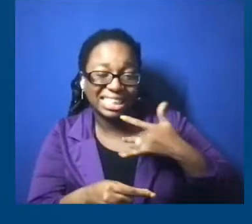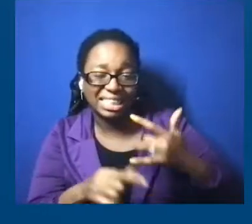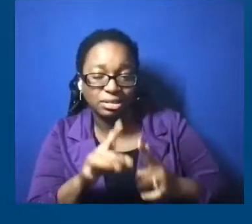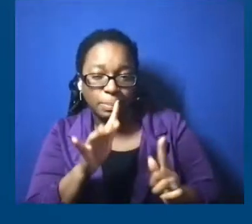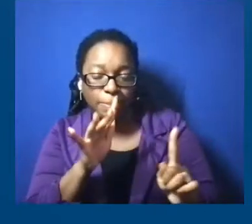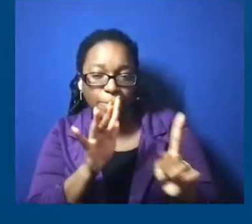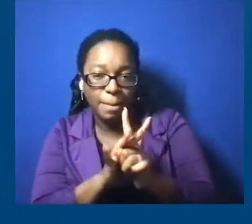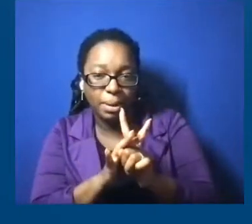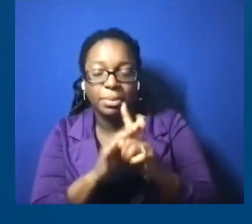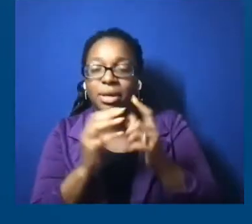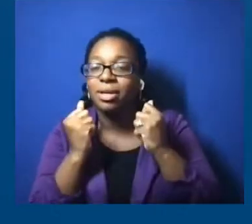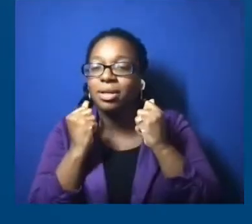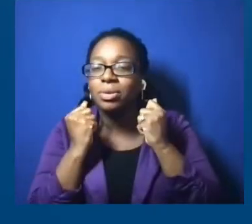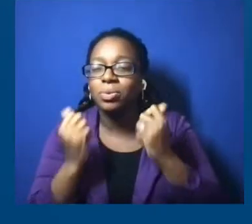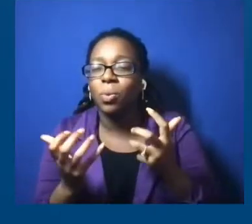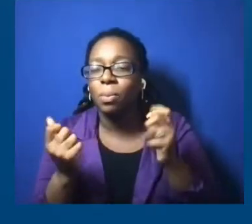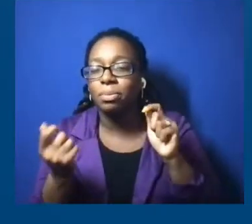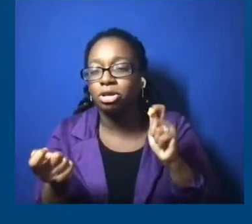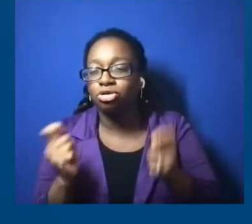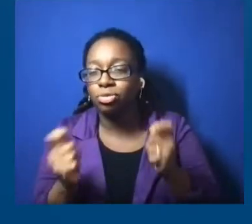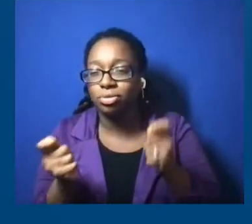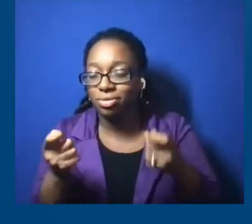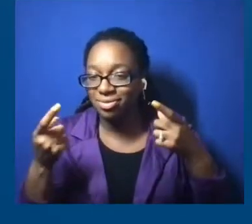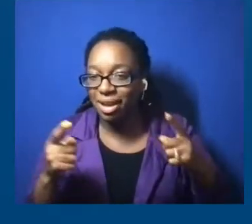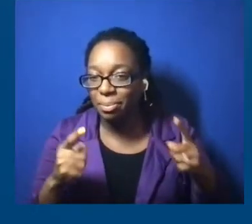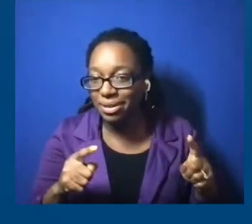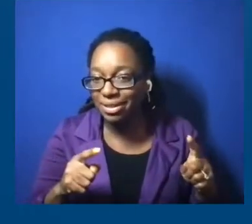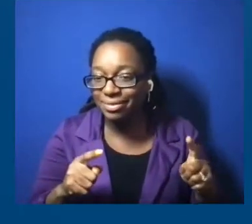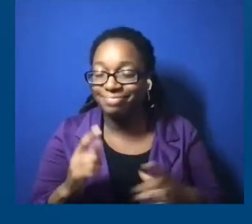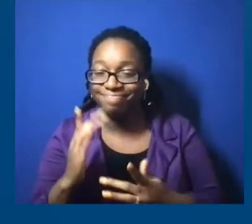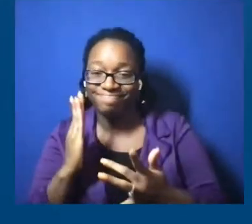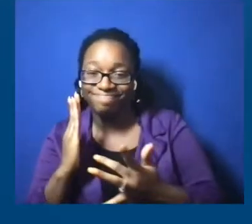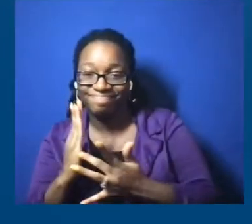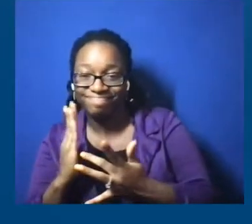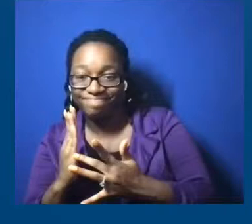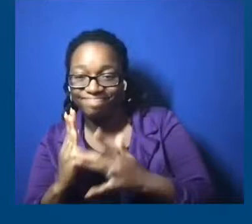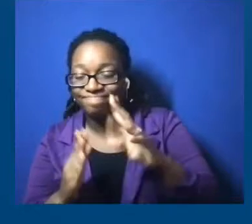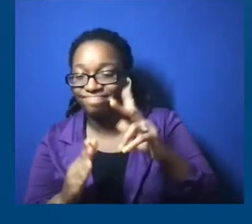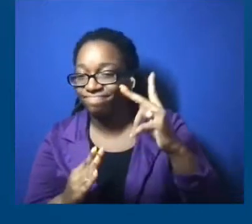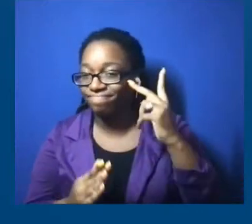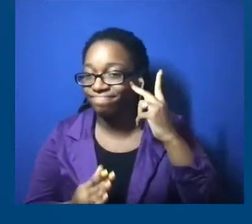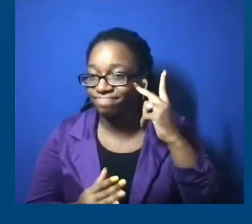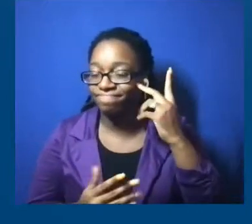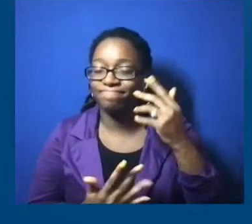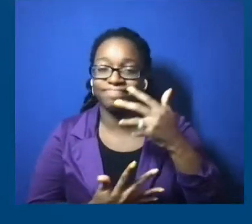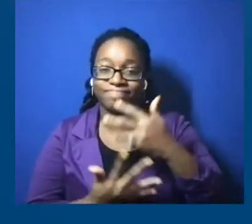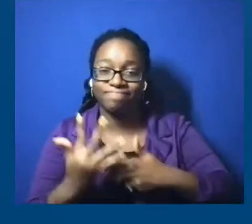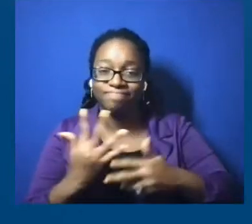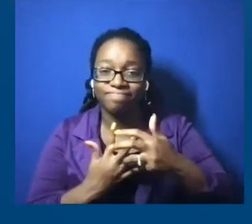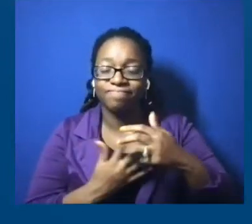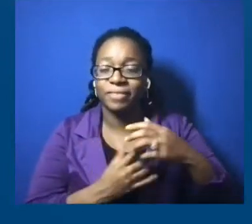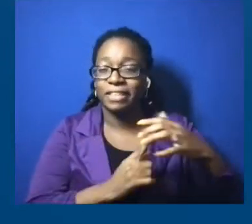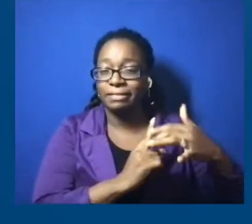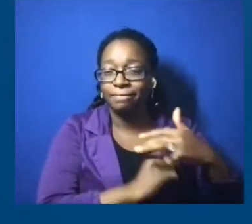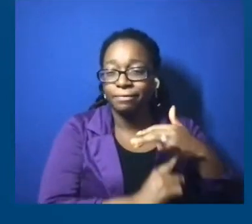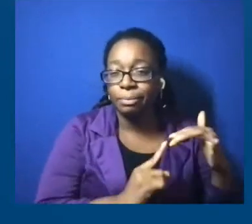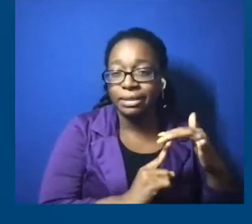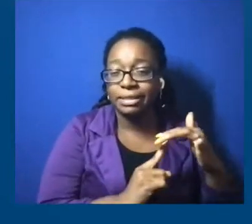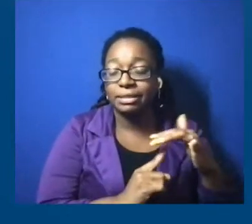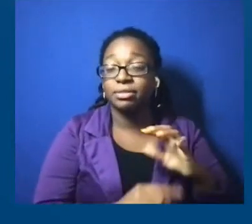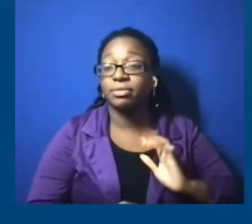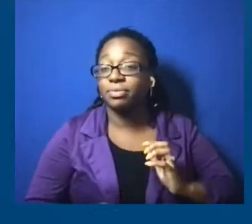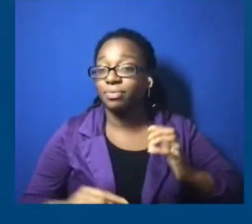much change happening, technologically, politically, socially, environmentally, that the decisions we make